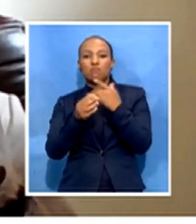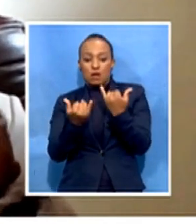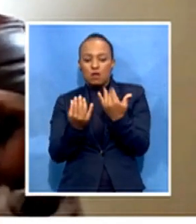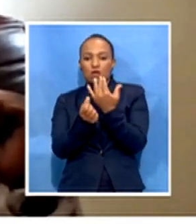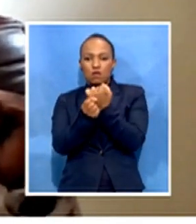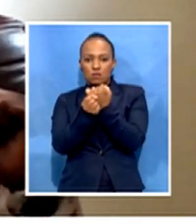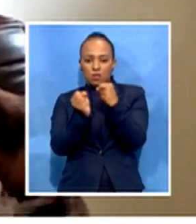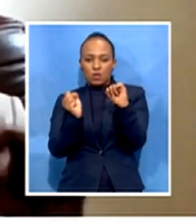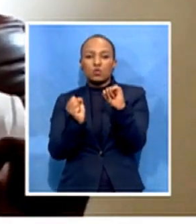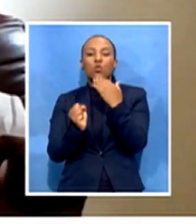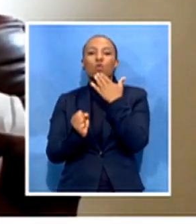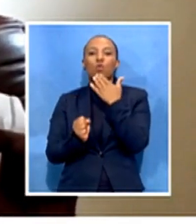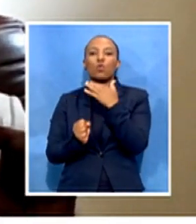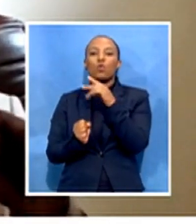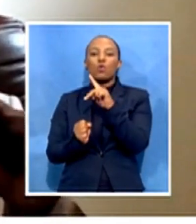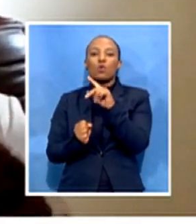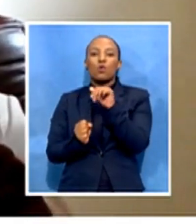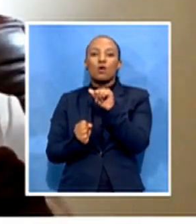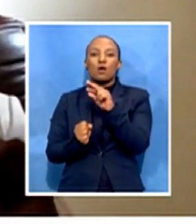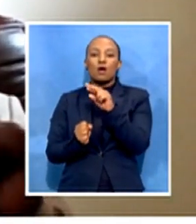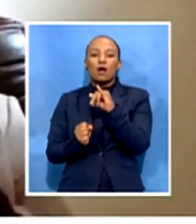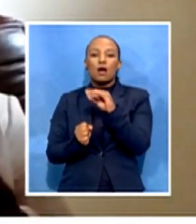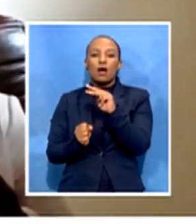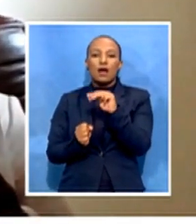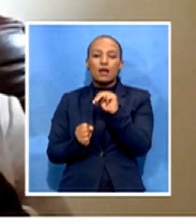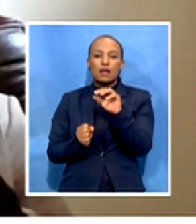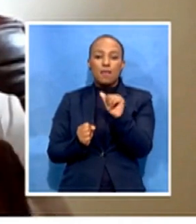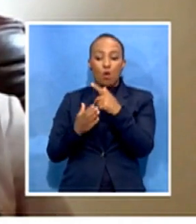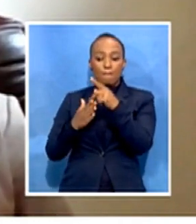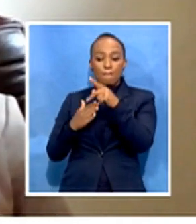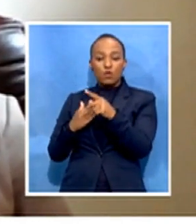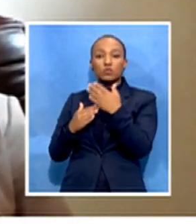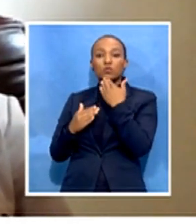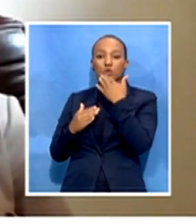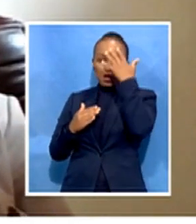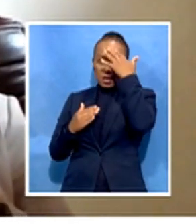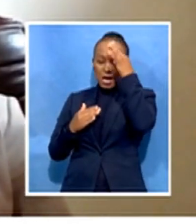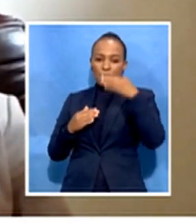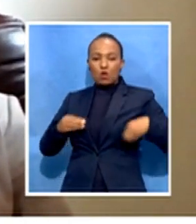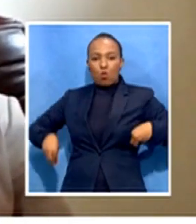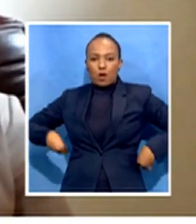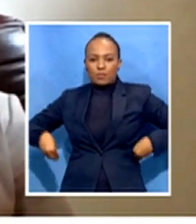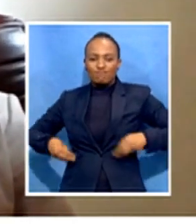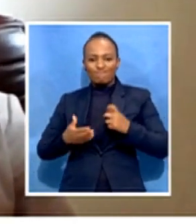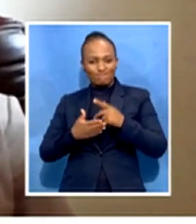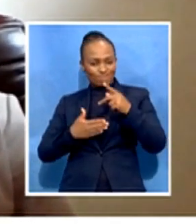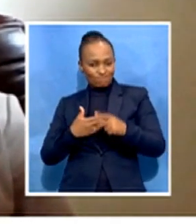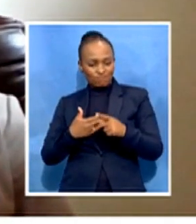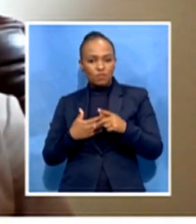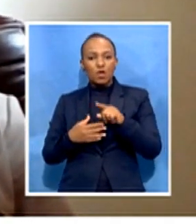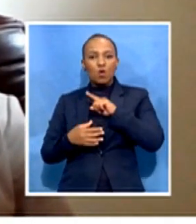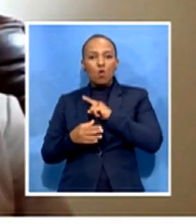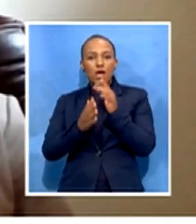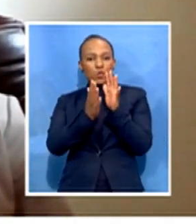project, because it sought to weaken and hollow out the SOEs, which it achieved. It